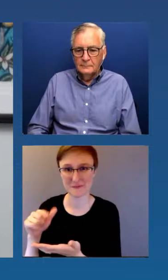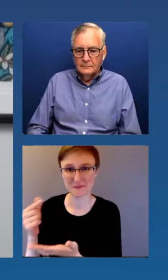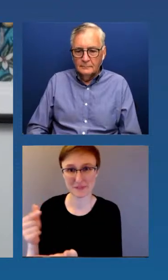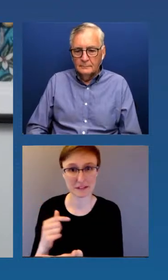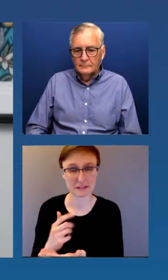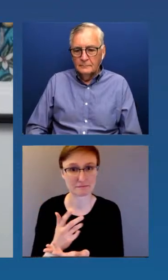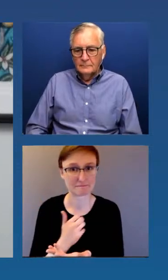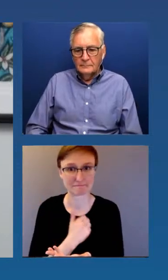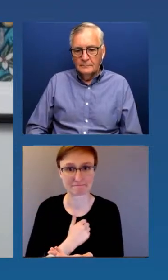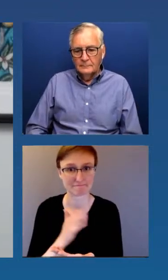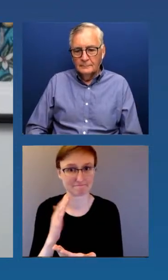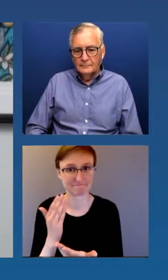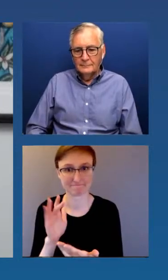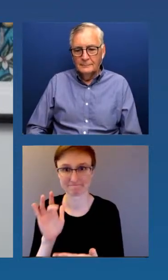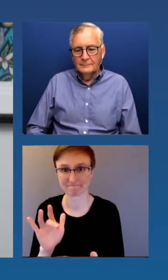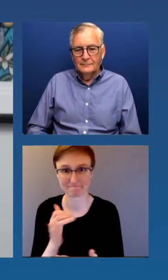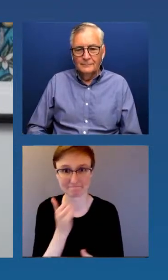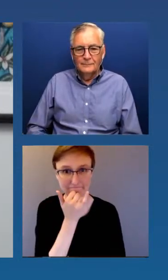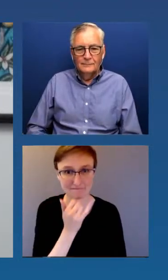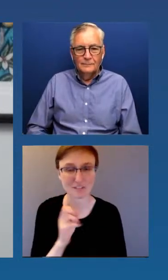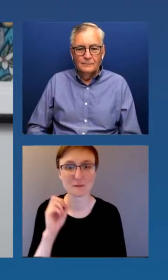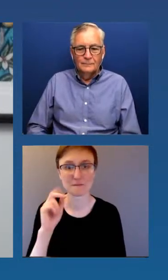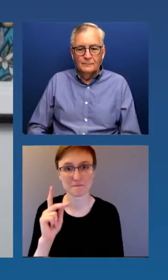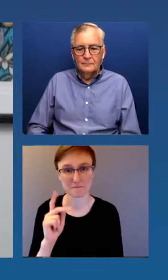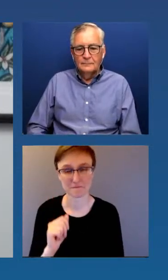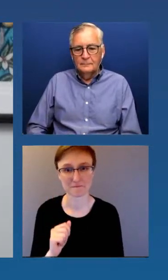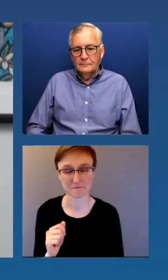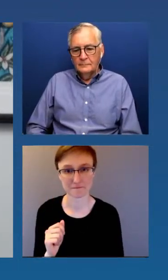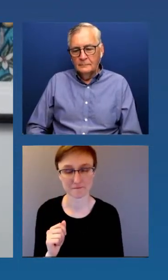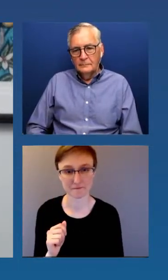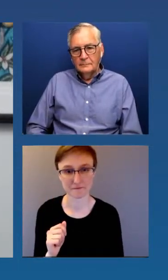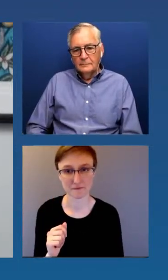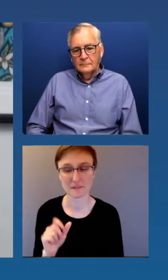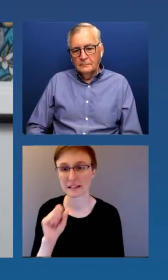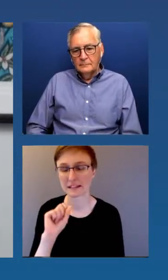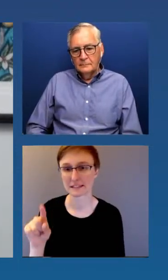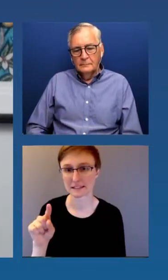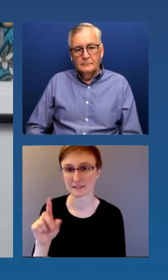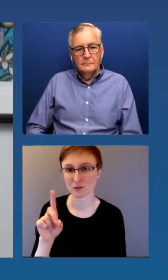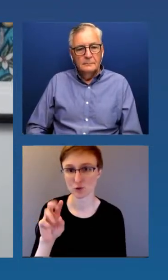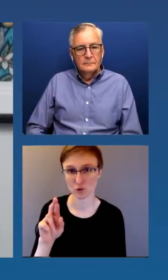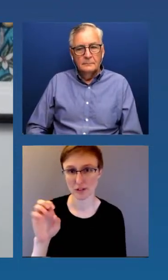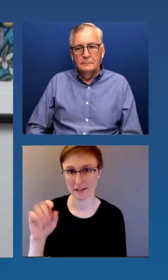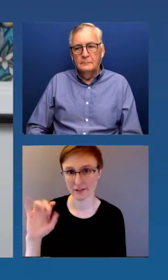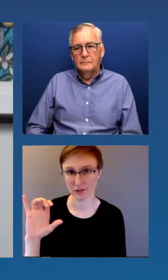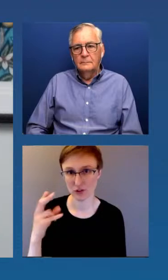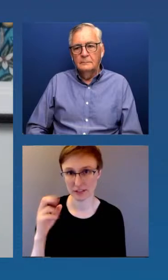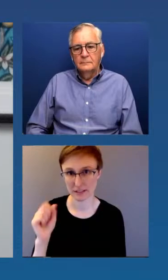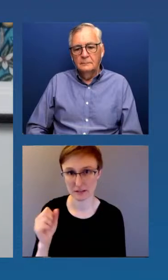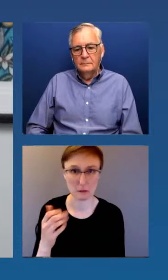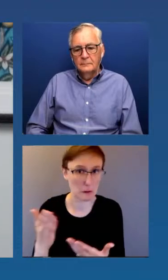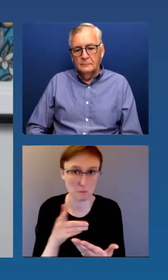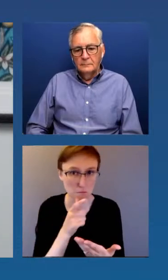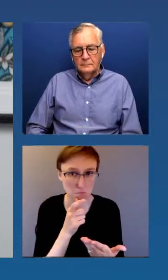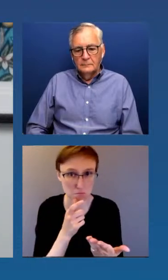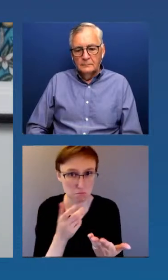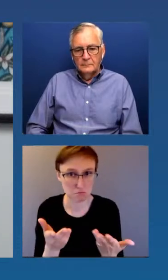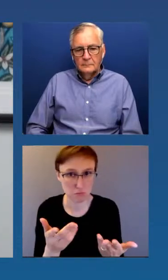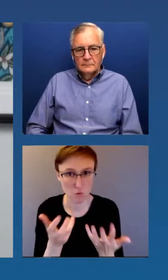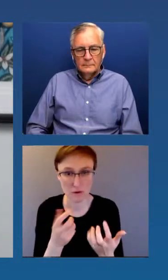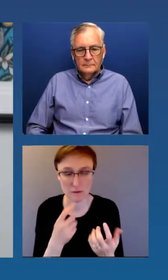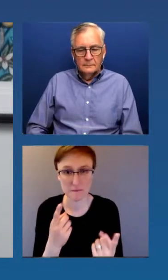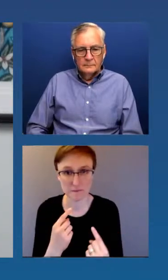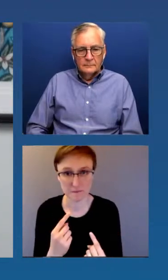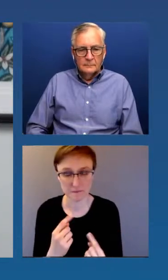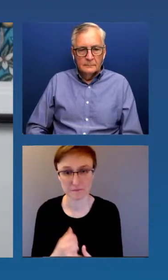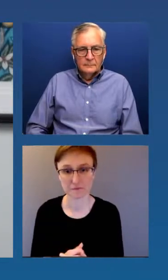didn't have the right thing clicked. So this is for Dr. Etches or whoever wants to address it. But from a quick